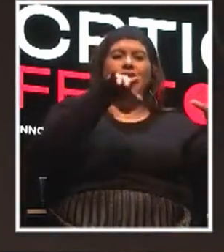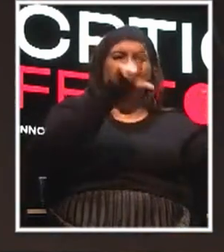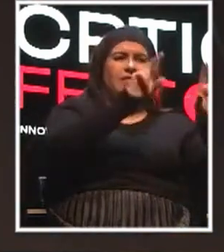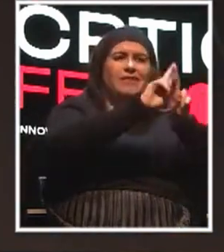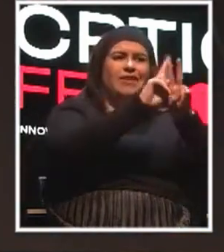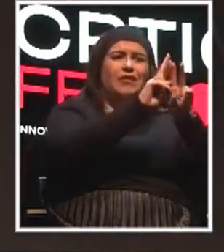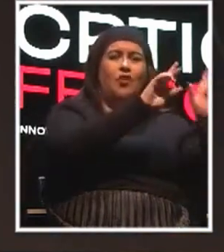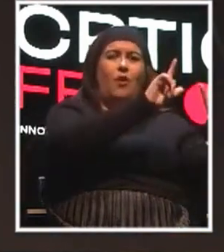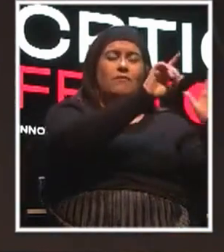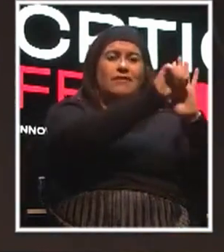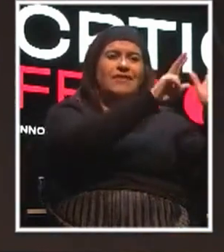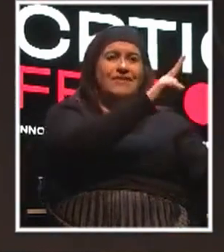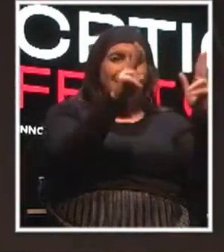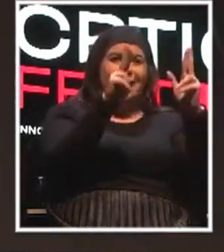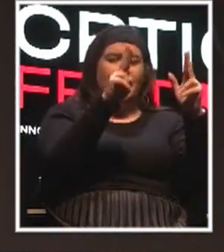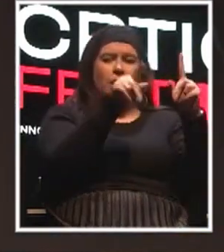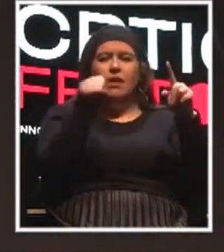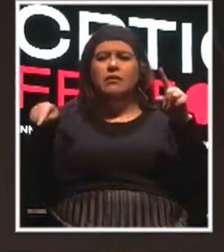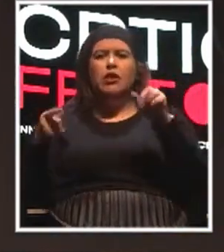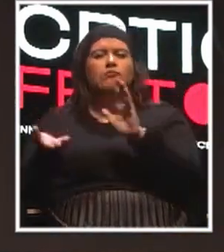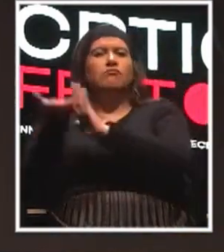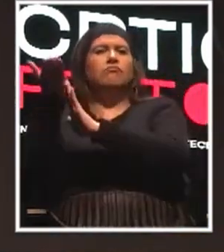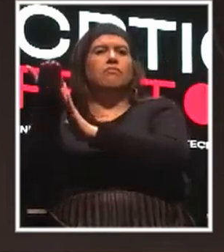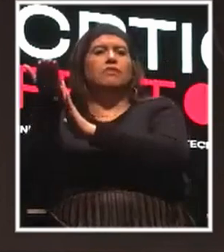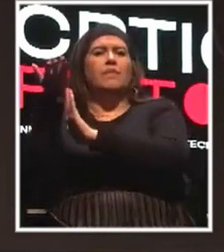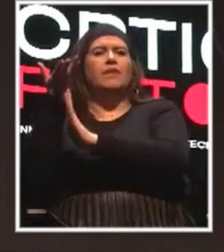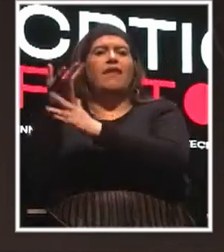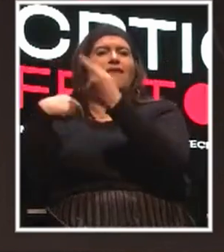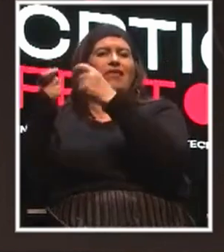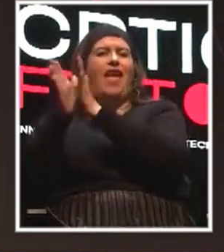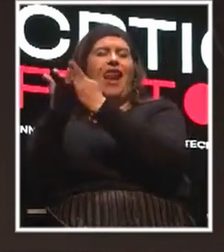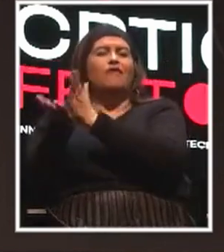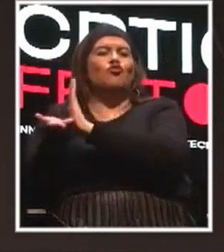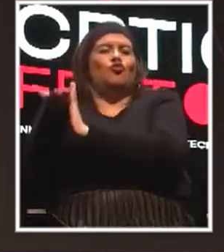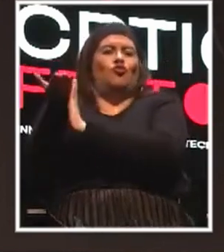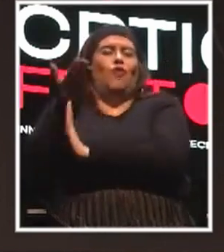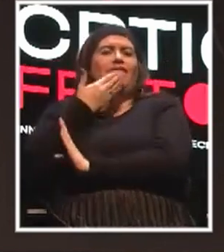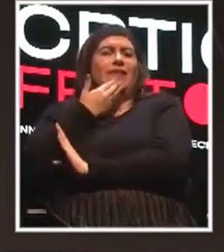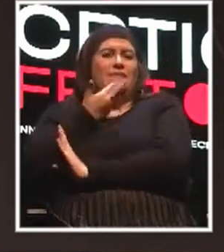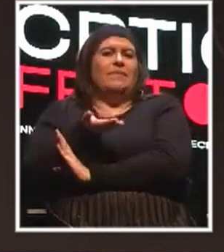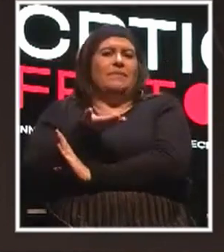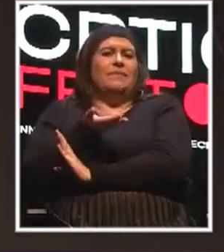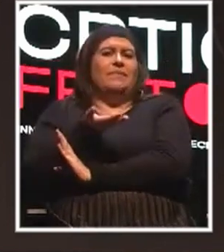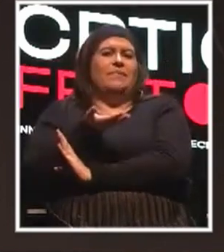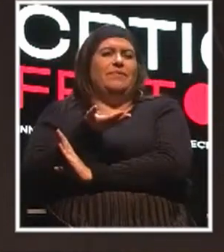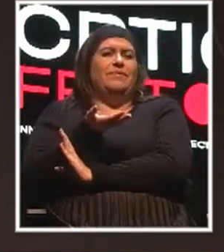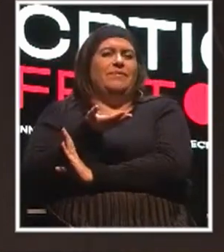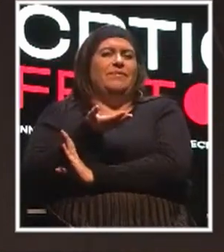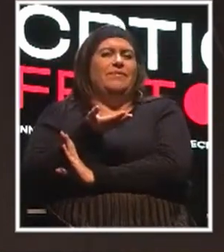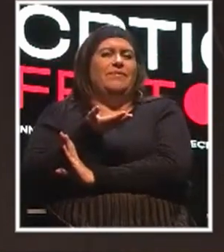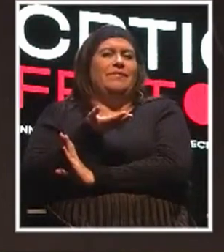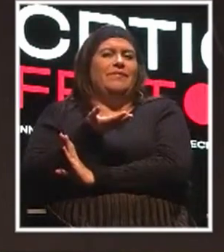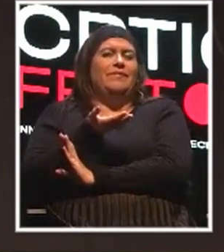do with they haven't been able to make the kind of money with the streaming, their approach to how they tackled streaming